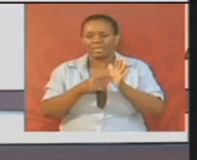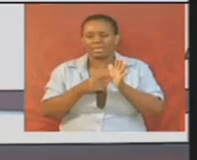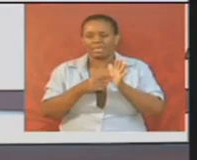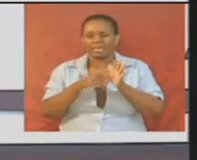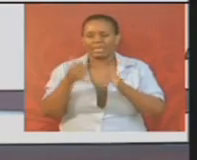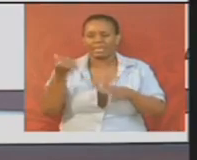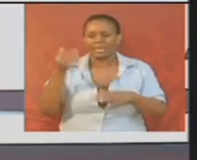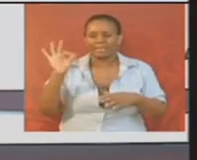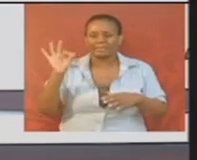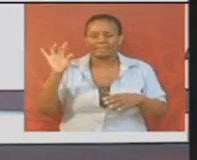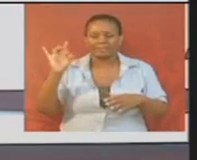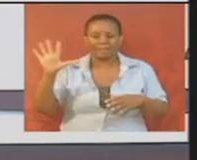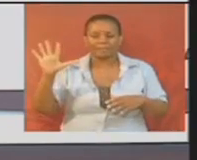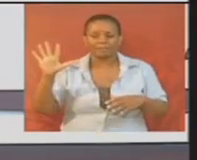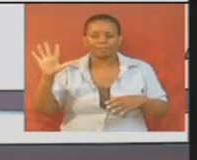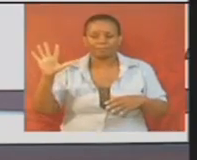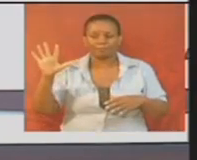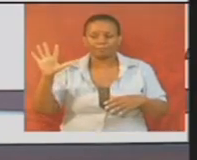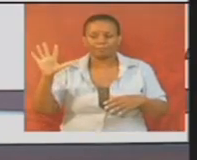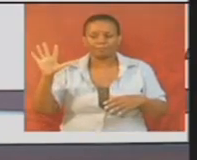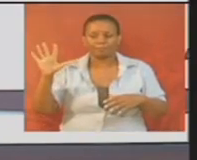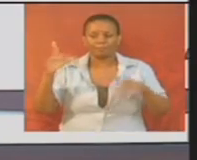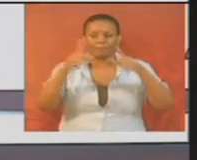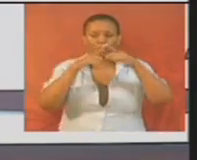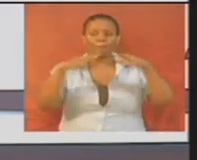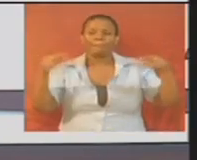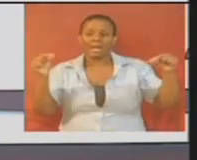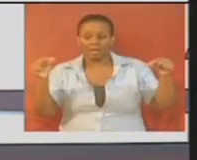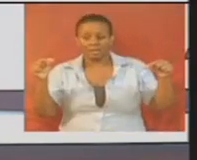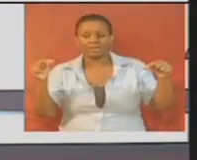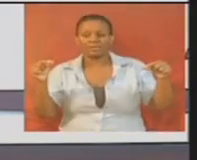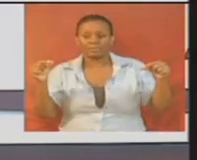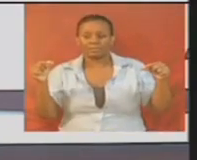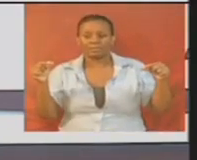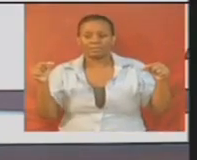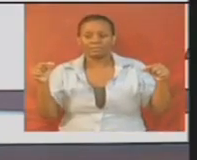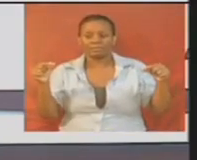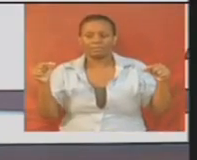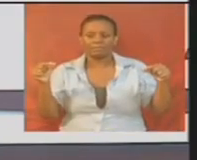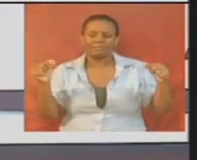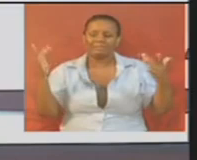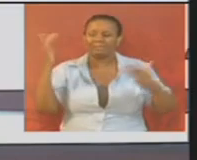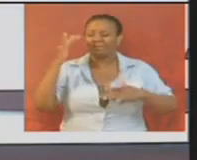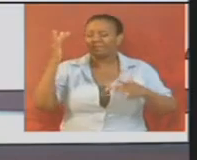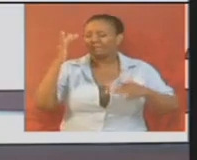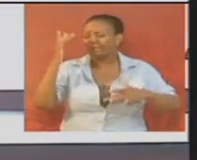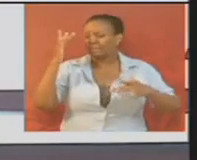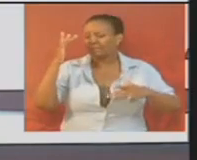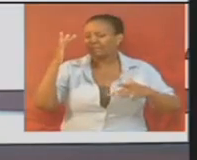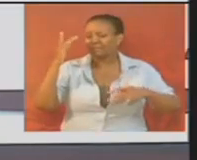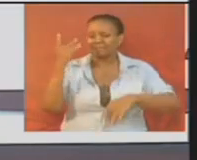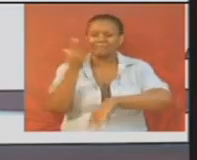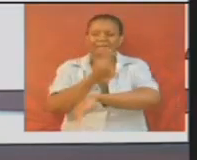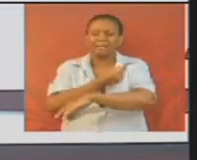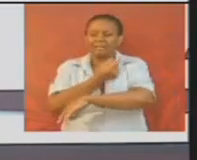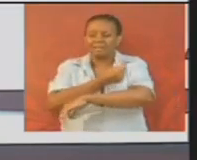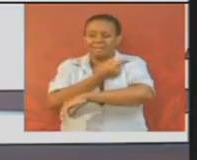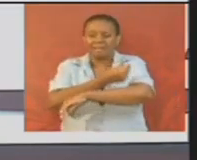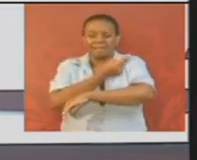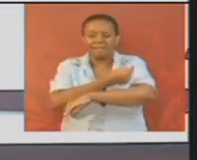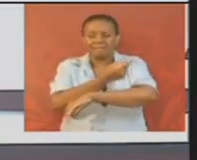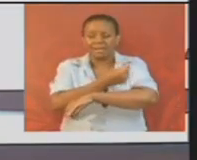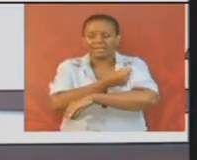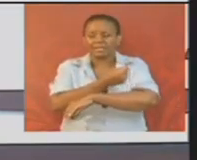only 393 cases of pertussis were reported and 0 deaths. However, rumors